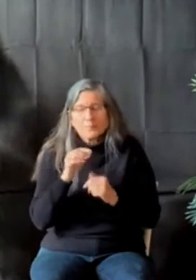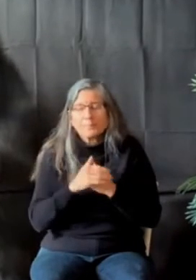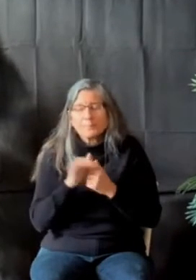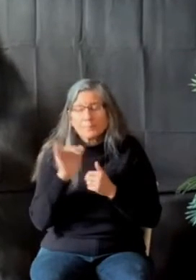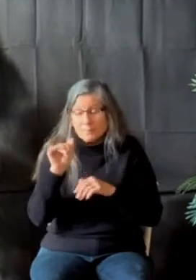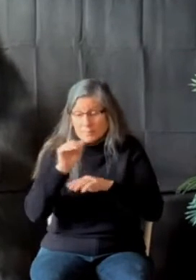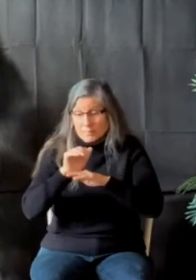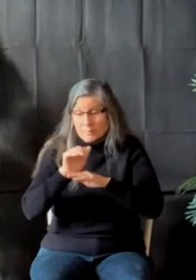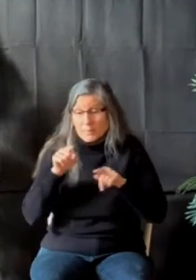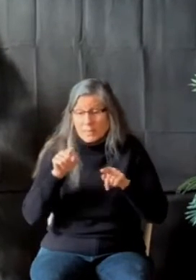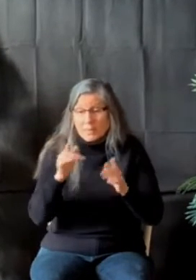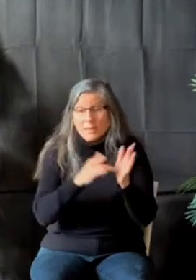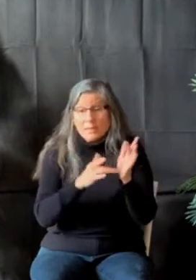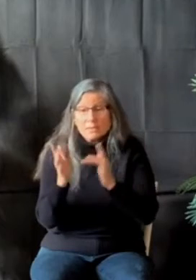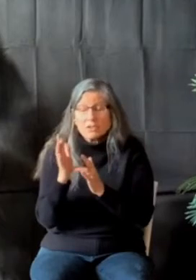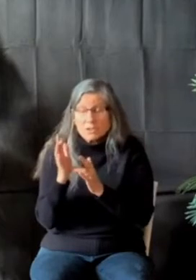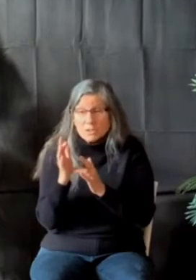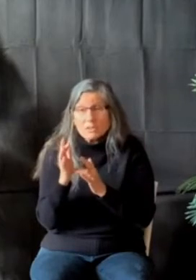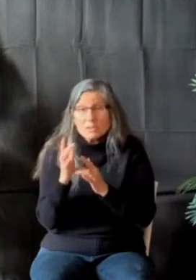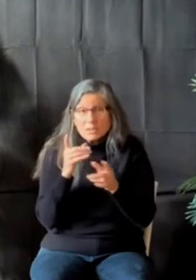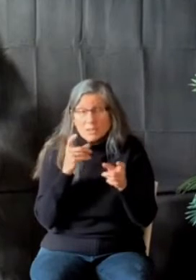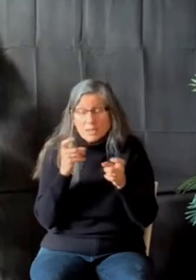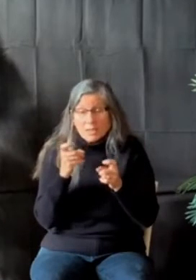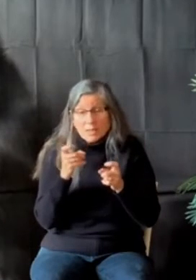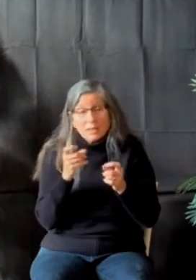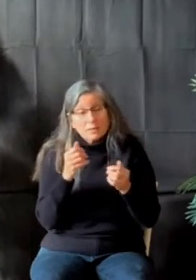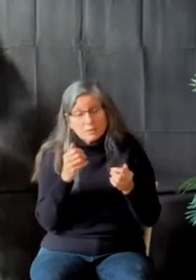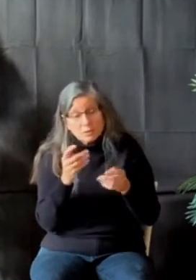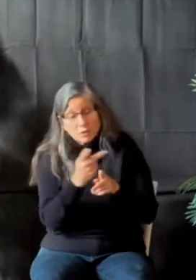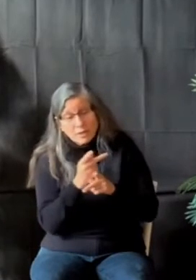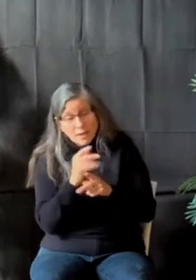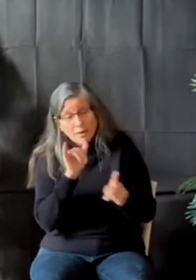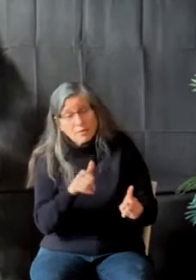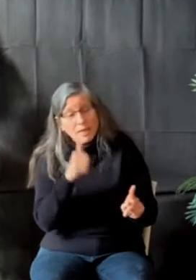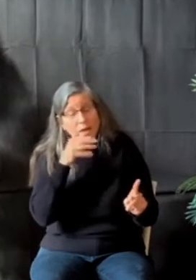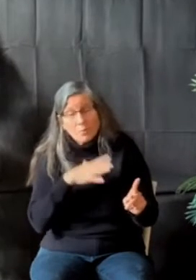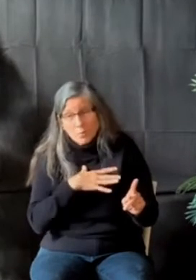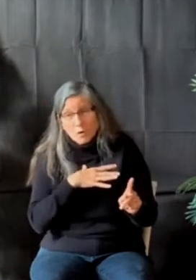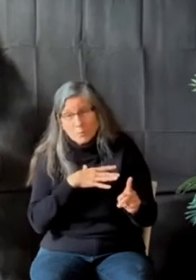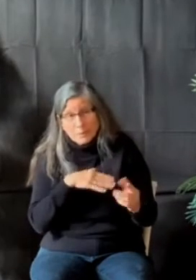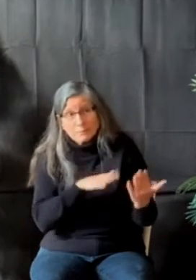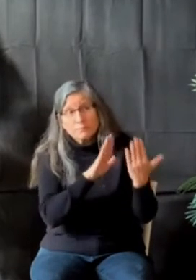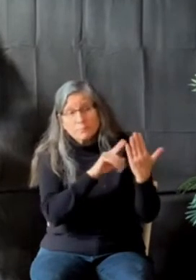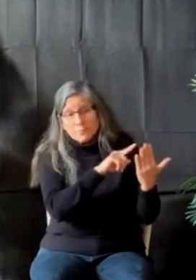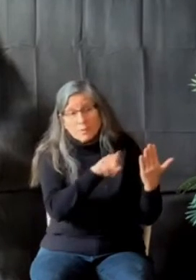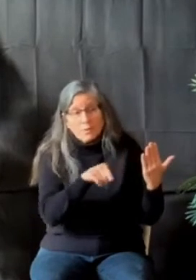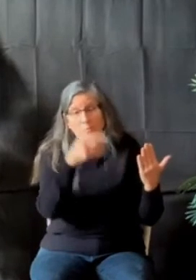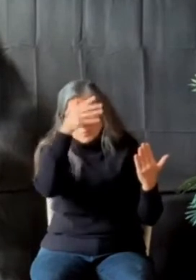that night, as Jesus had dealt with this woman and addressed them,